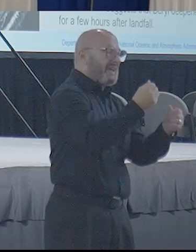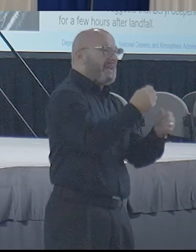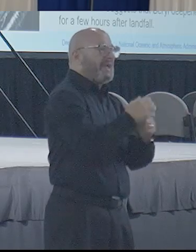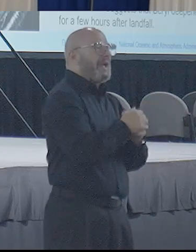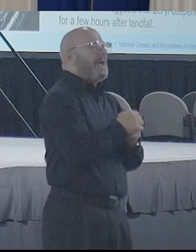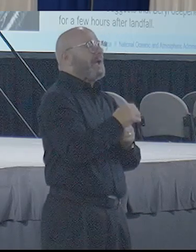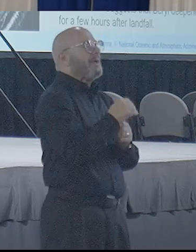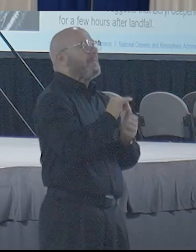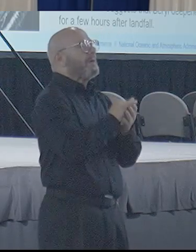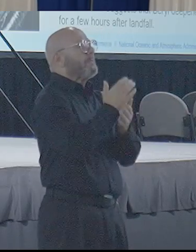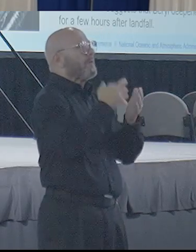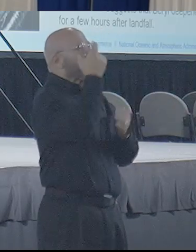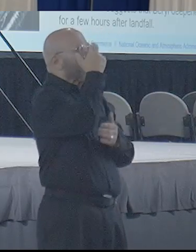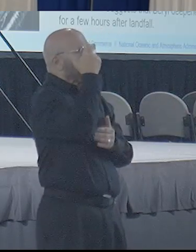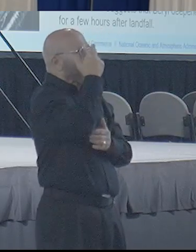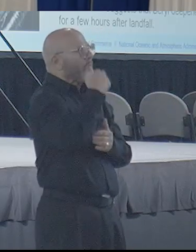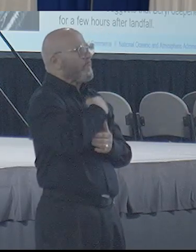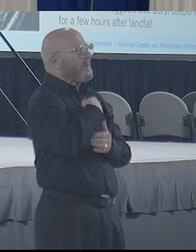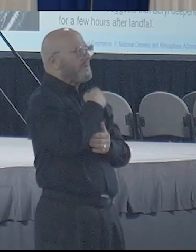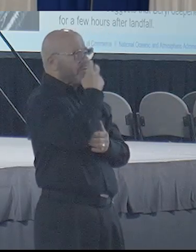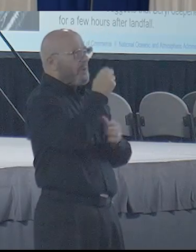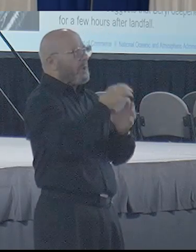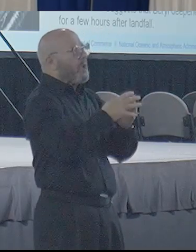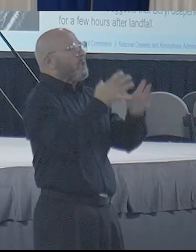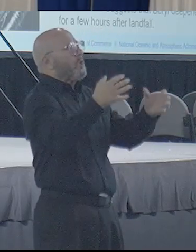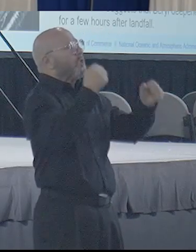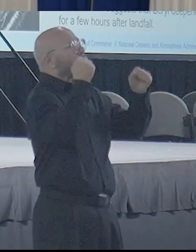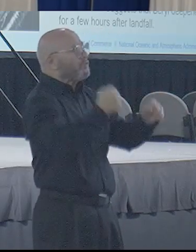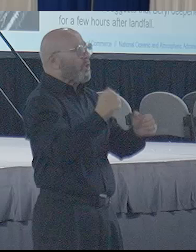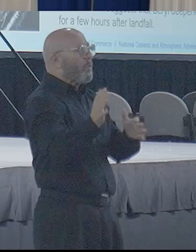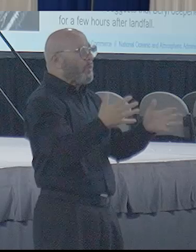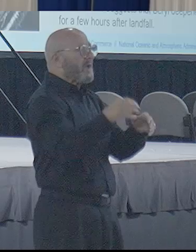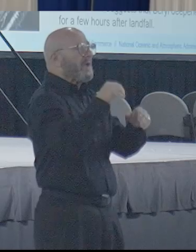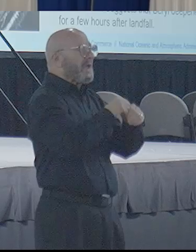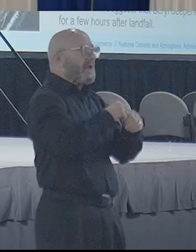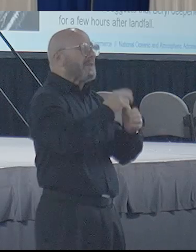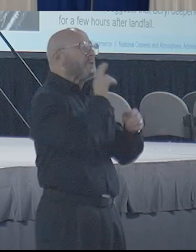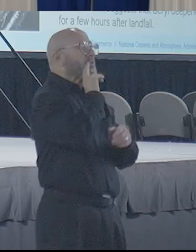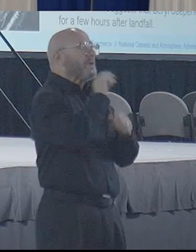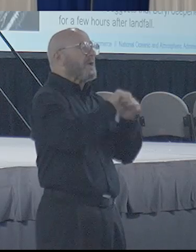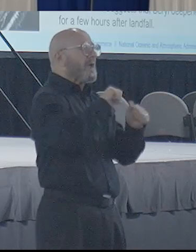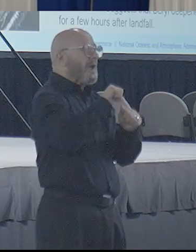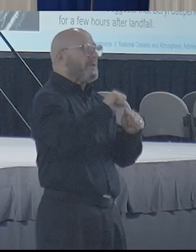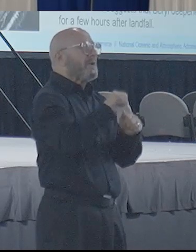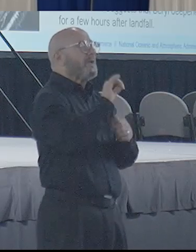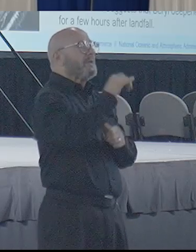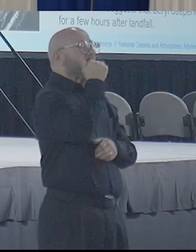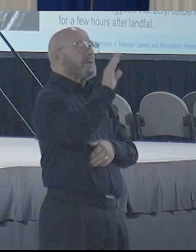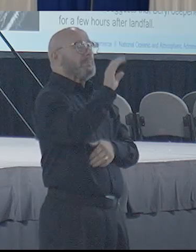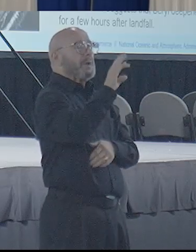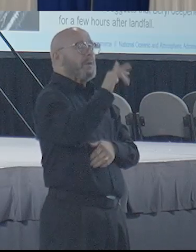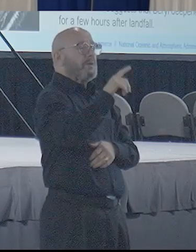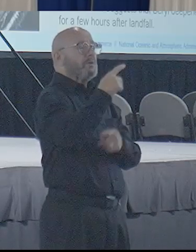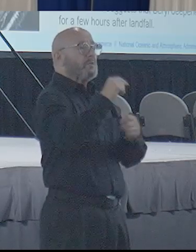intensity. Part of the reason why we saw so much strong winds in the Houston area was Beryl was trying to intensify there right at landfall and maybe